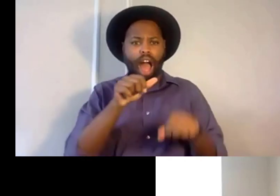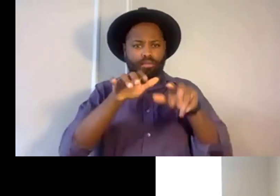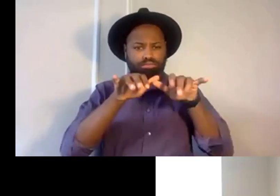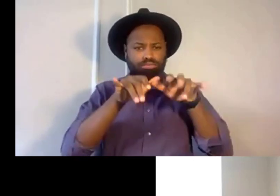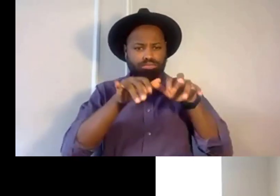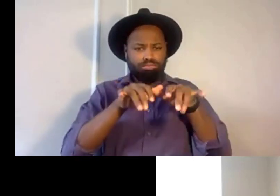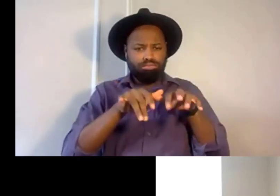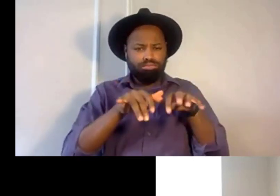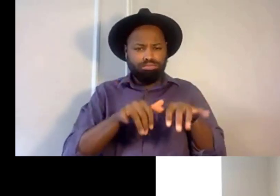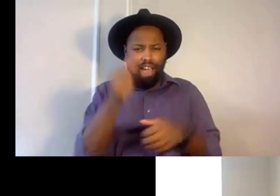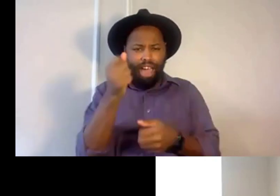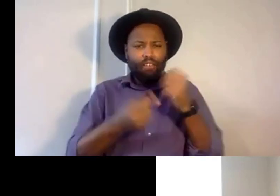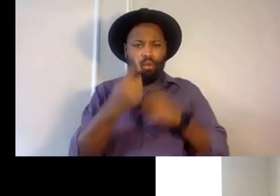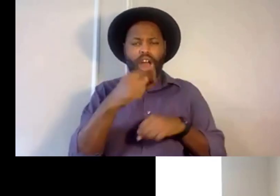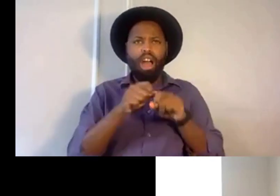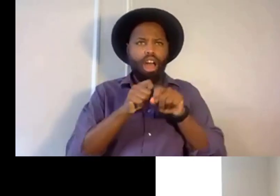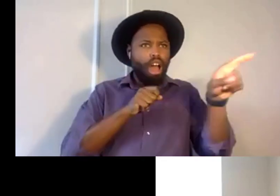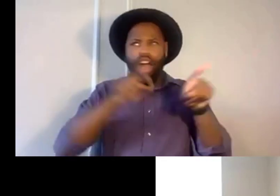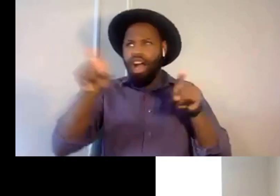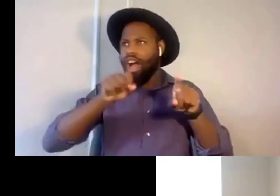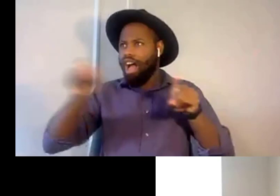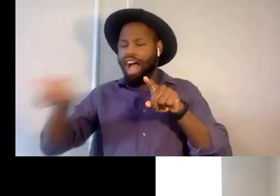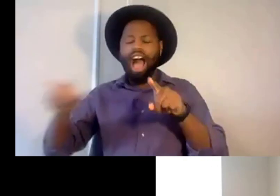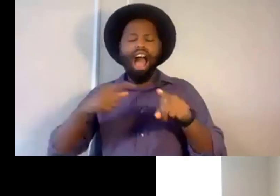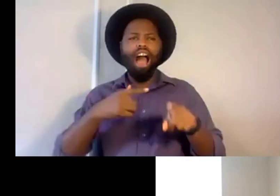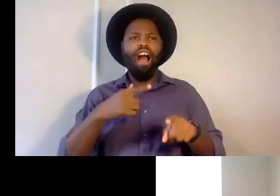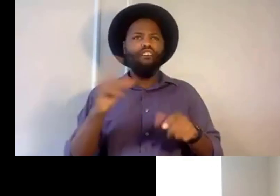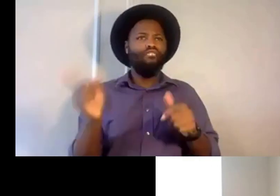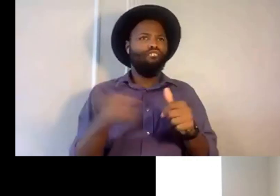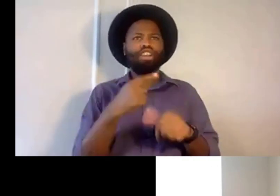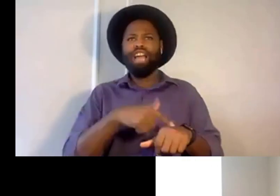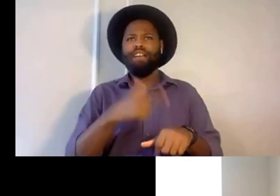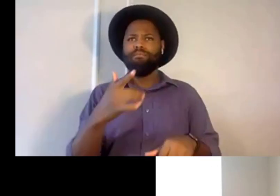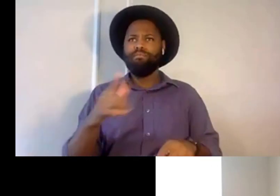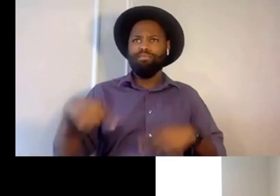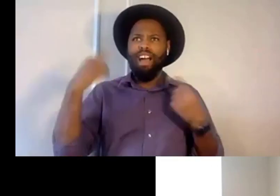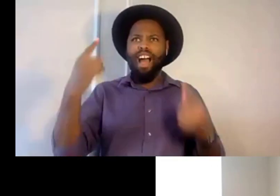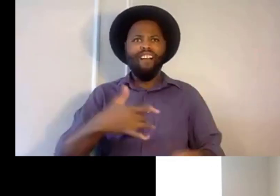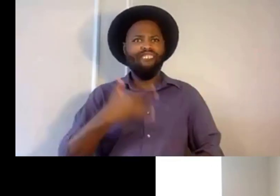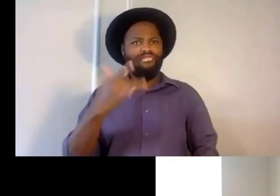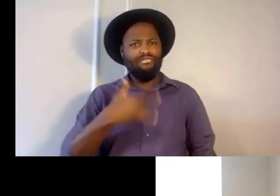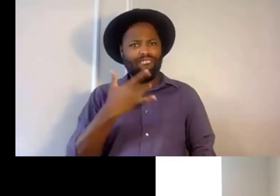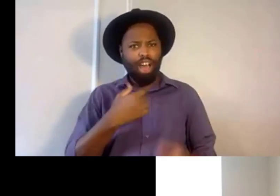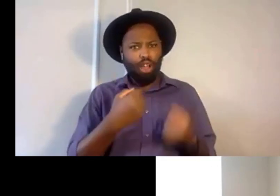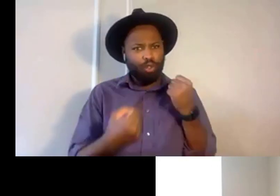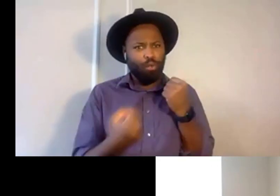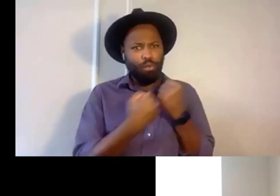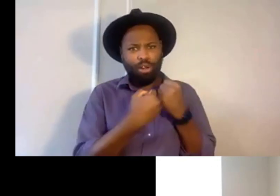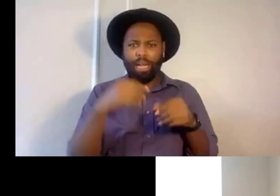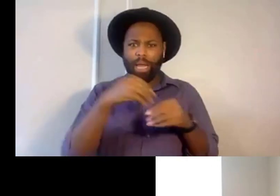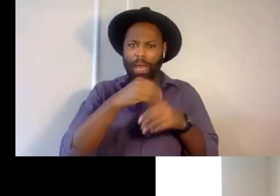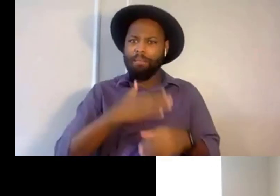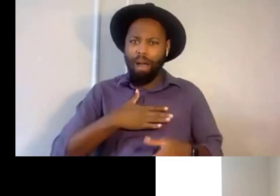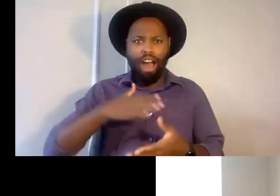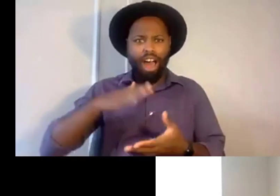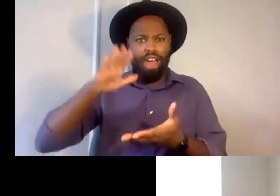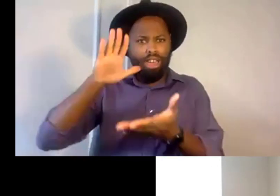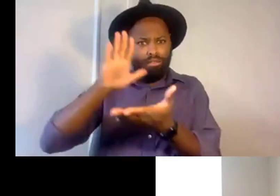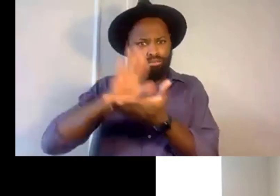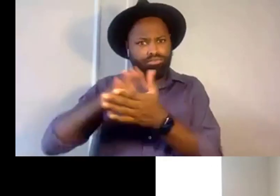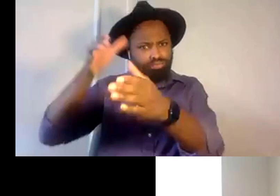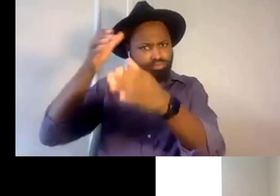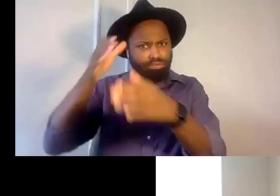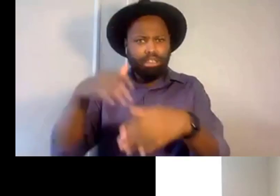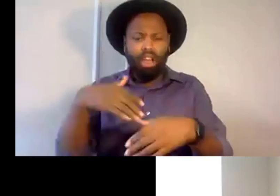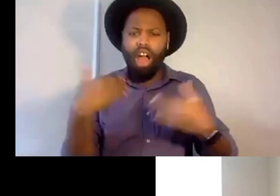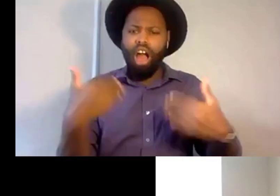this is the first time that I have felt supported in my scholarship. And it was tremendous.